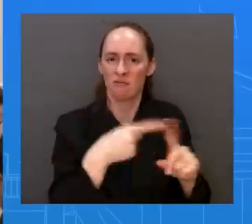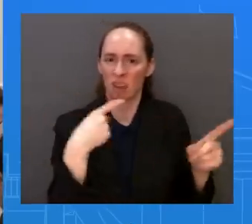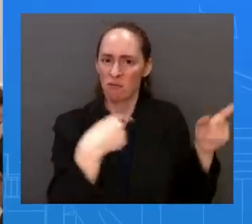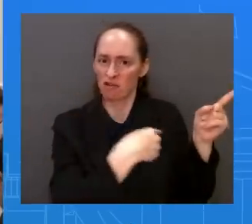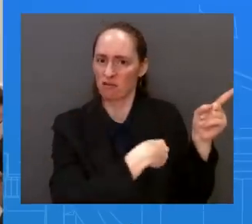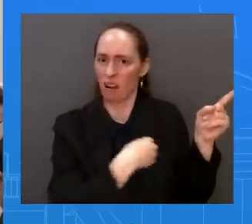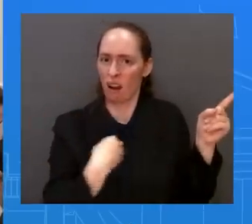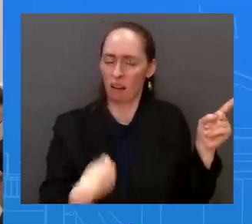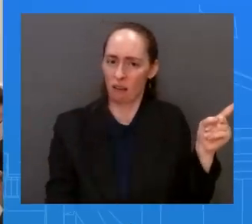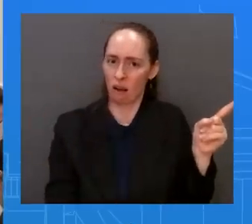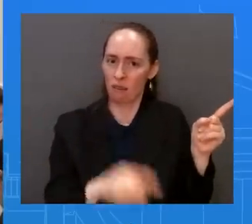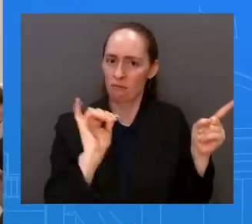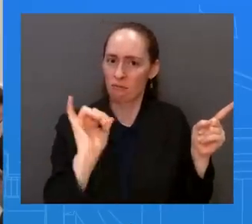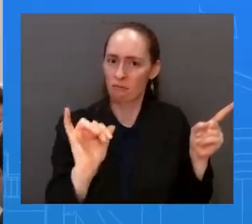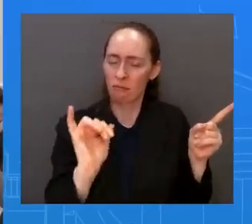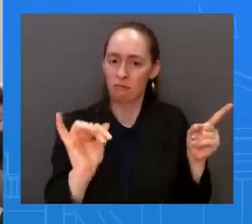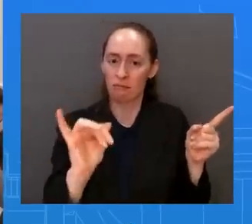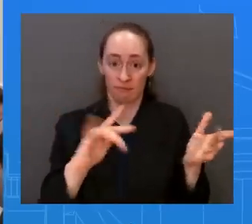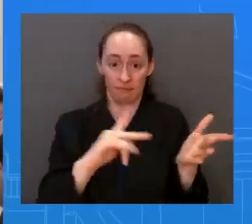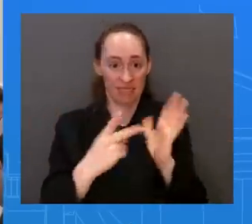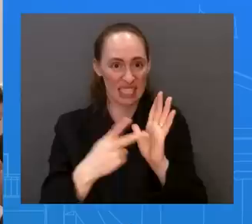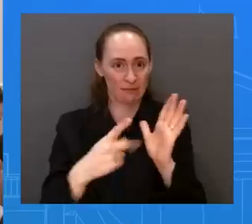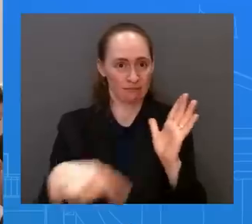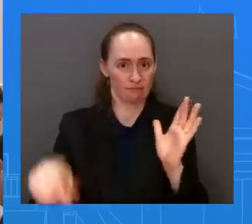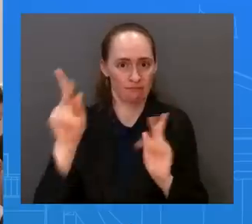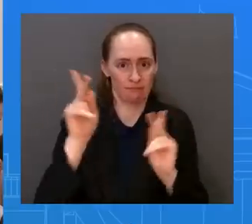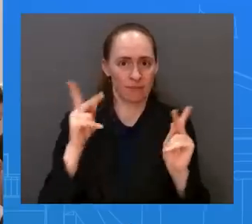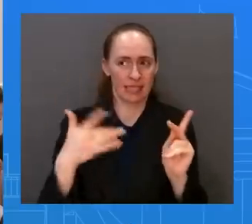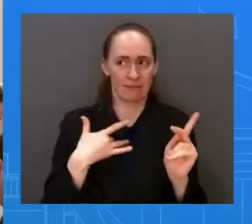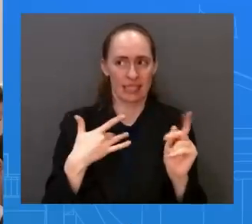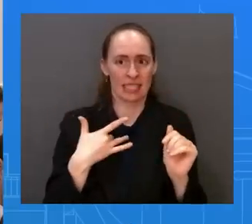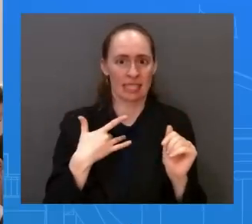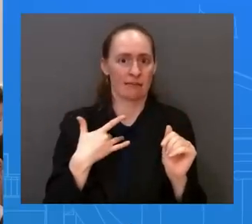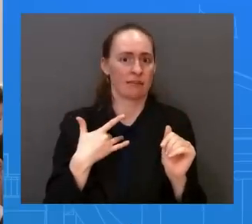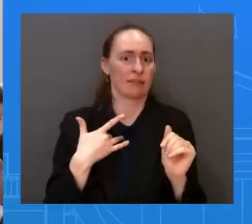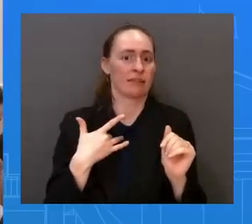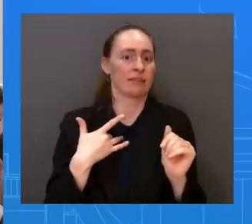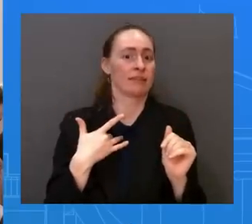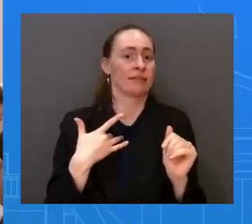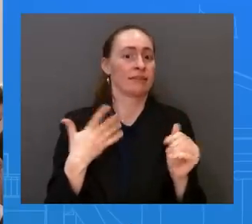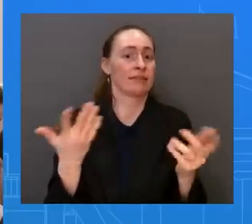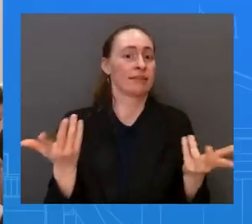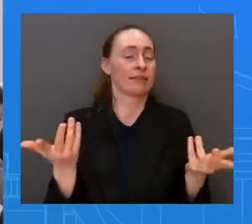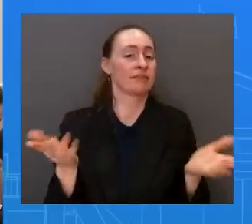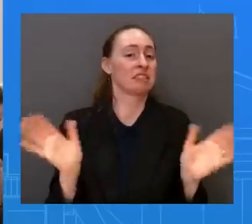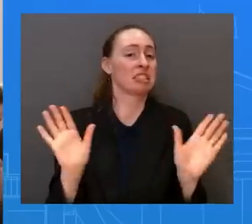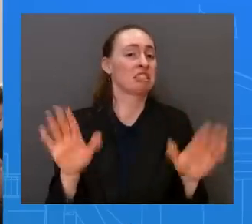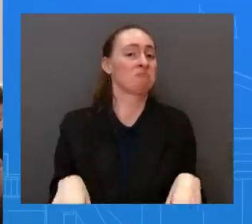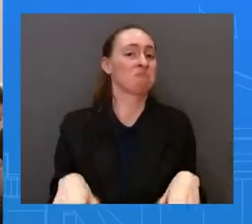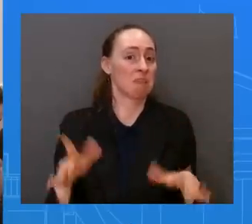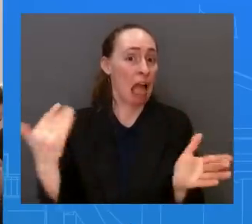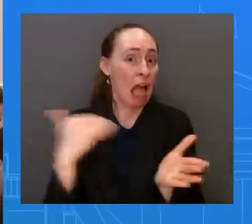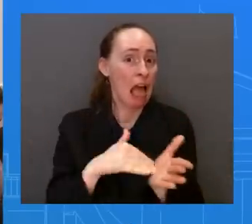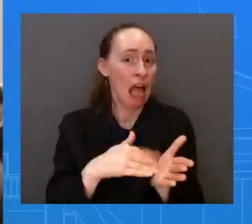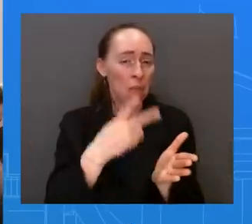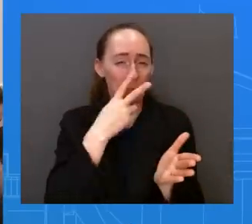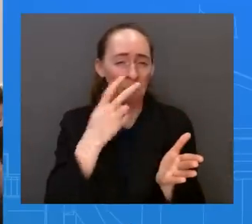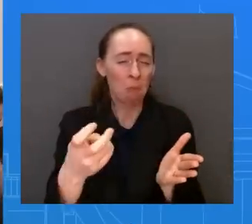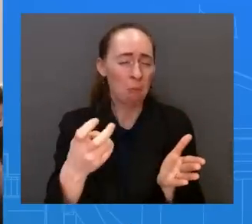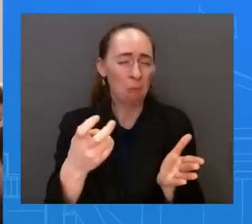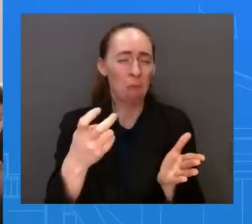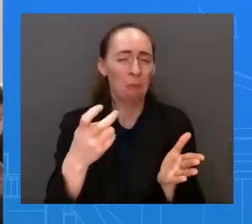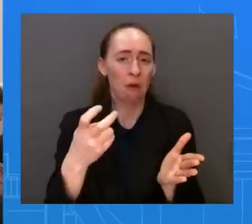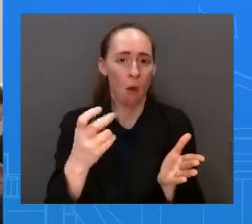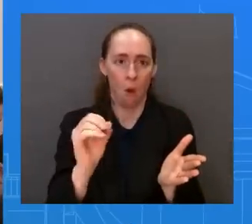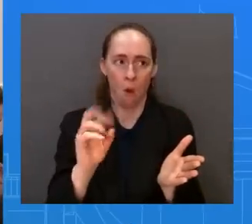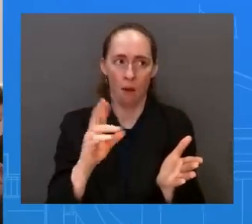is it that this could potentially happen again in the future? And if that's the case, that the standard procedure going forward is wait for it to get over water and then